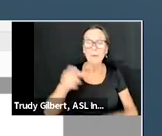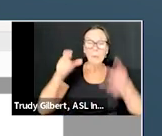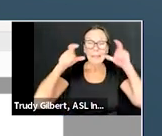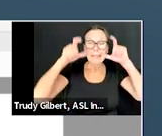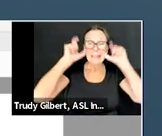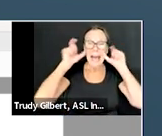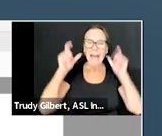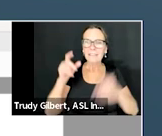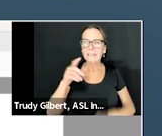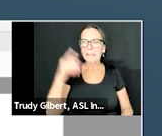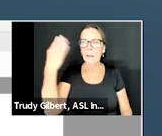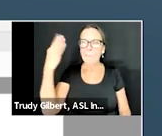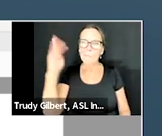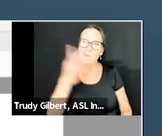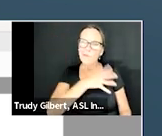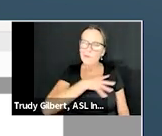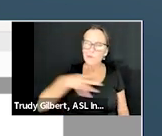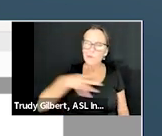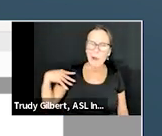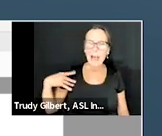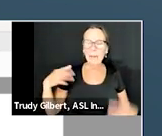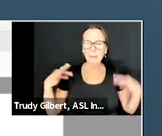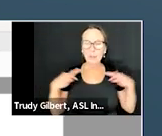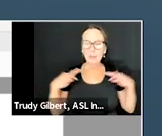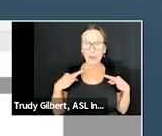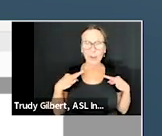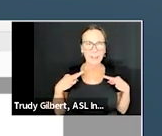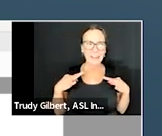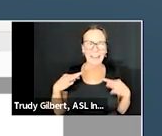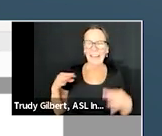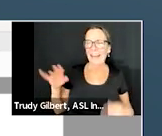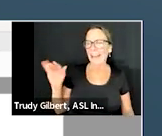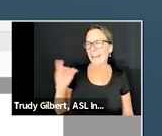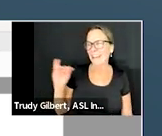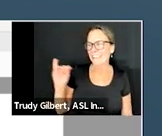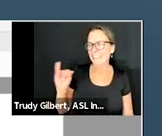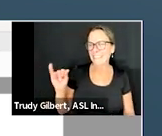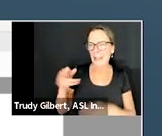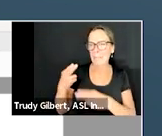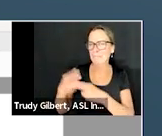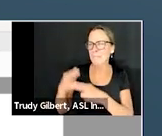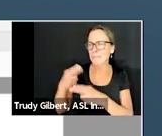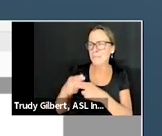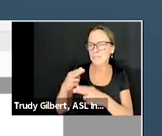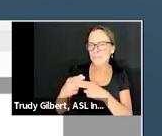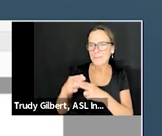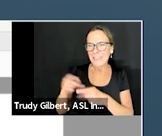striped shirt. And with a name like Murphy Mahoney, I have my fair share of freckles.